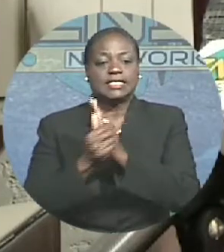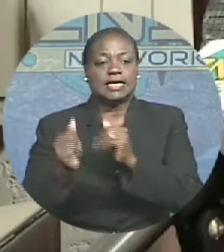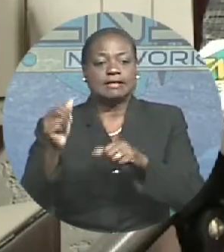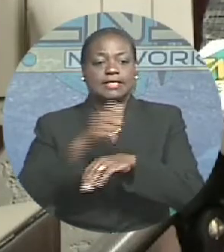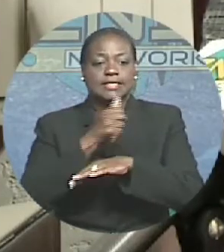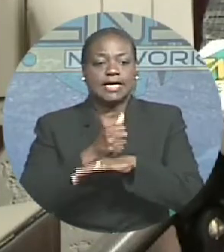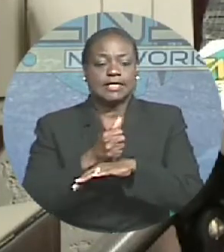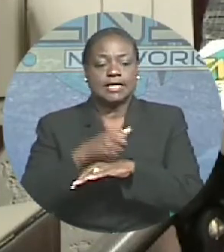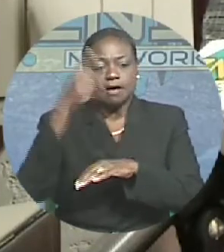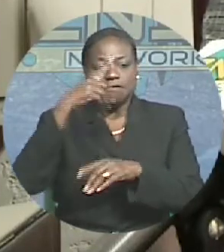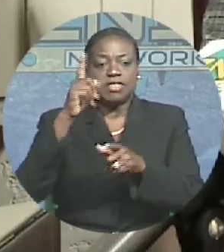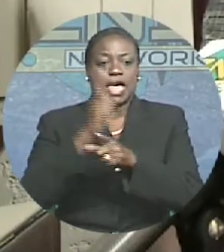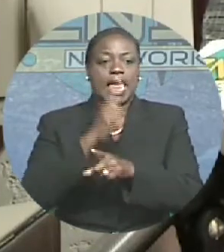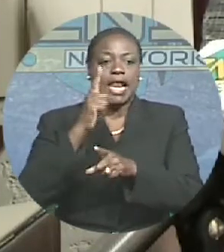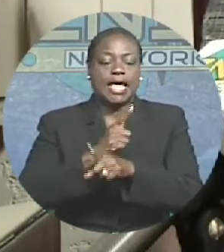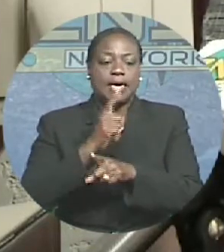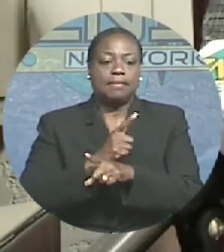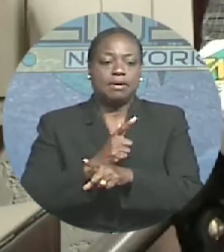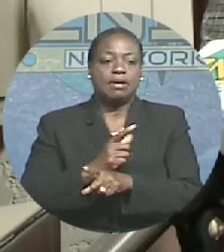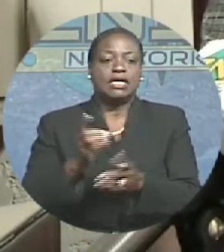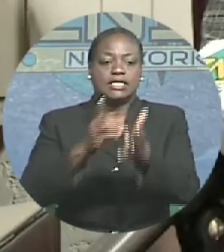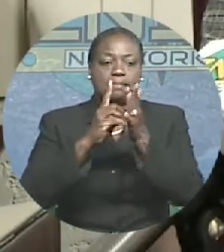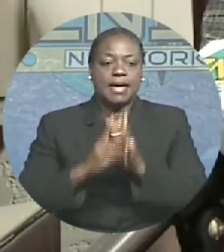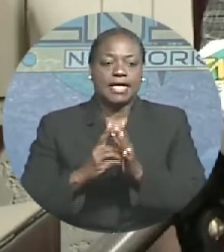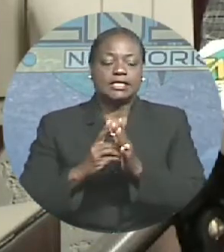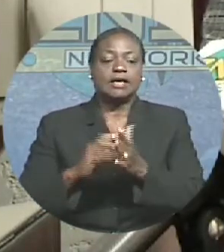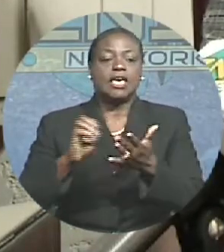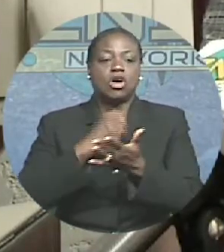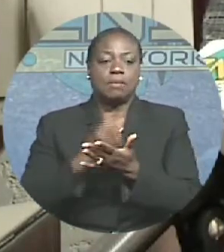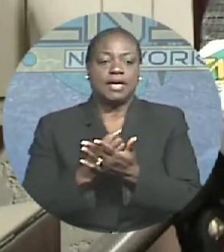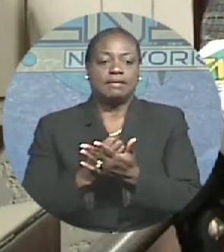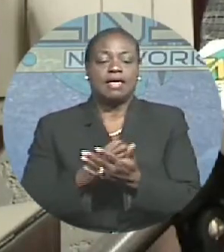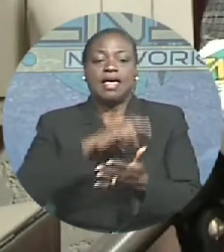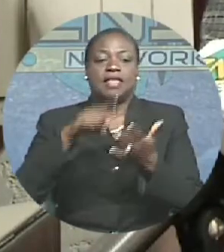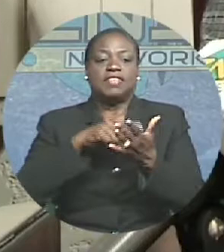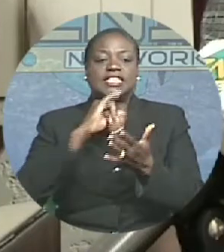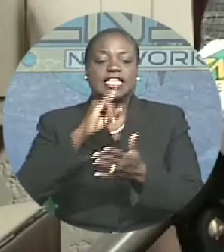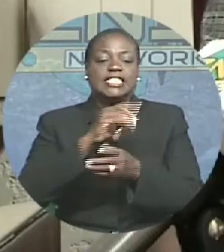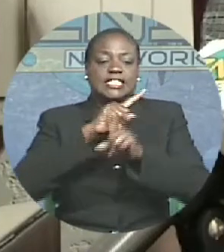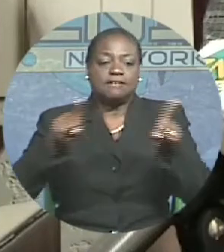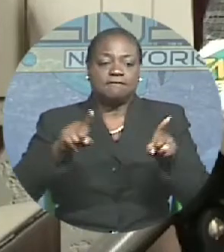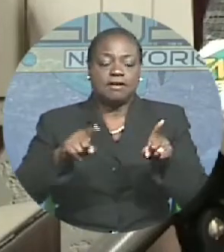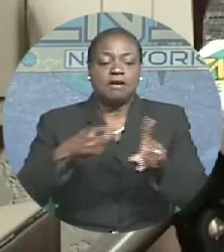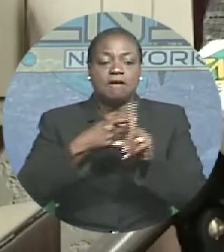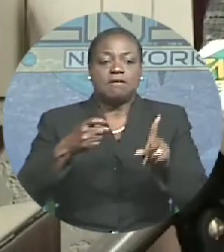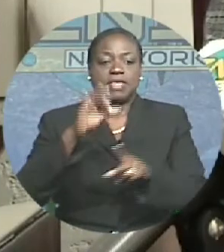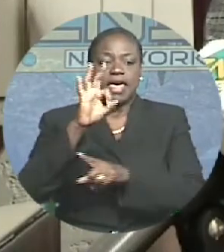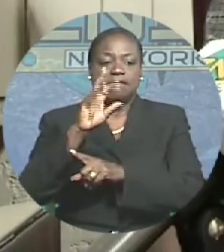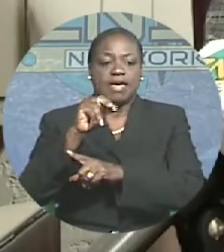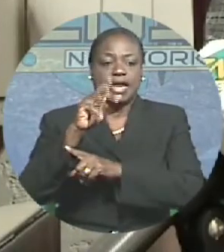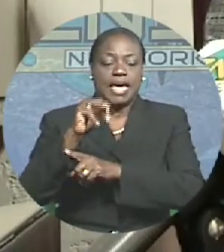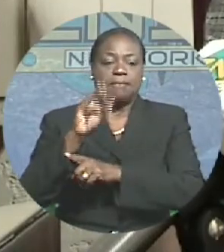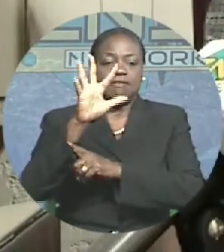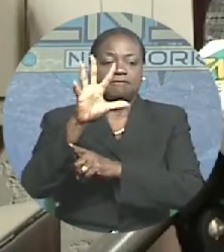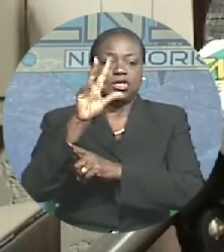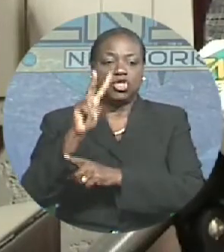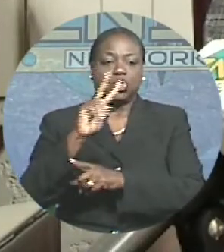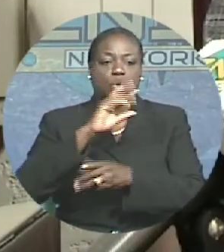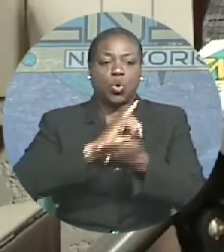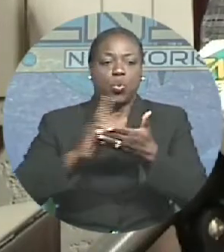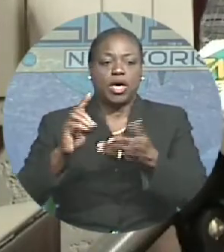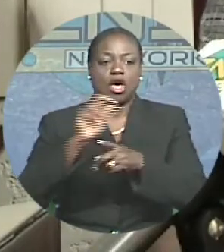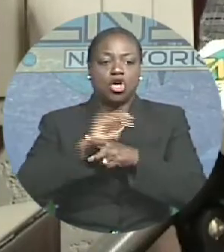country with the labor demands of our economy. This is very different from the FNM 52-week training